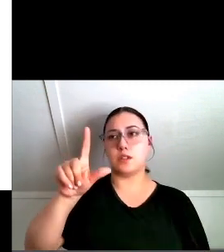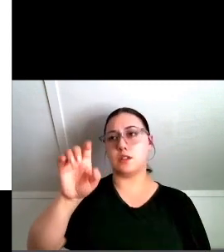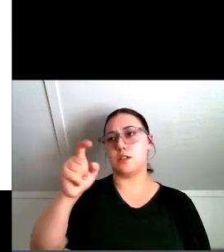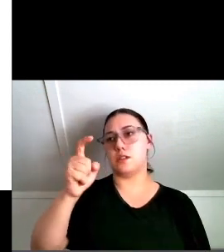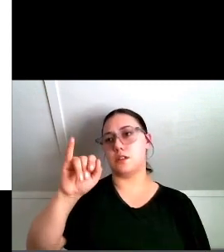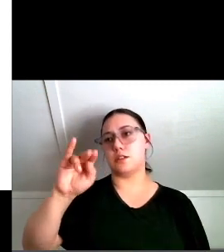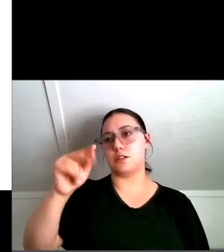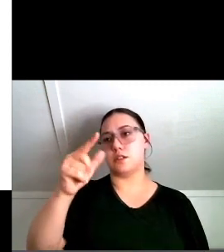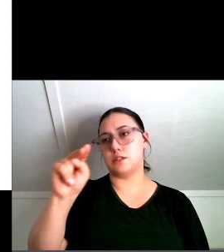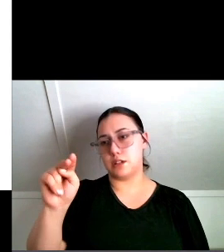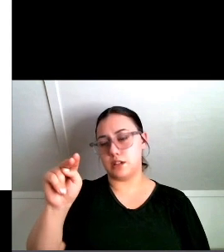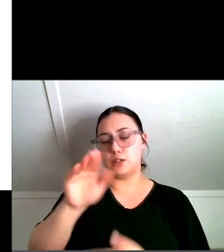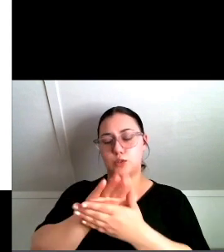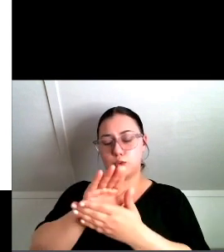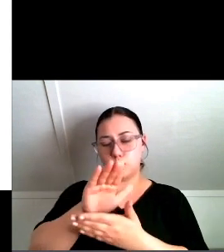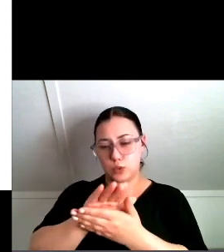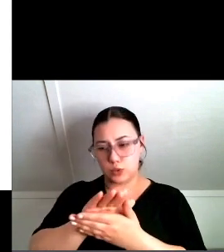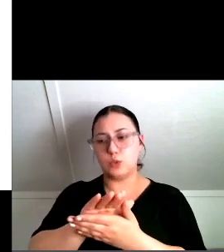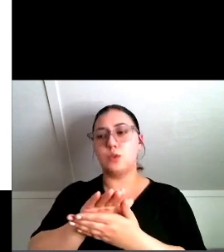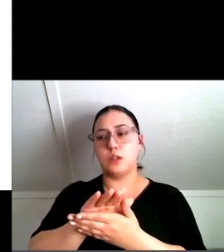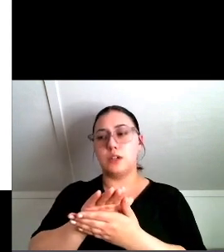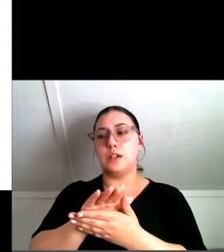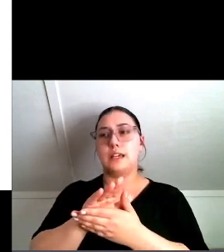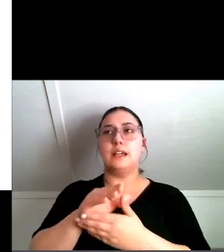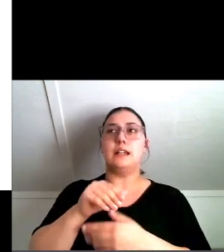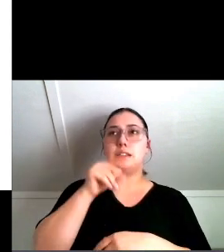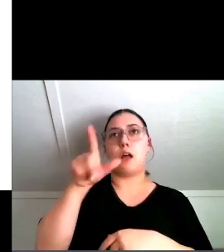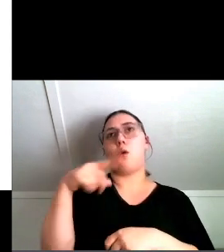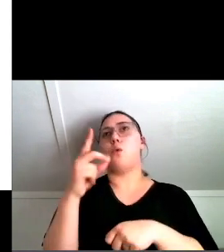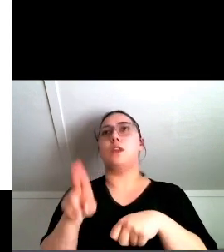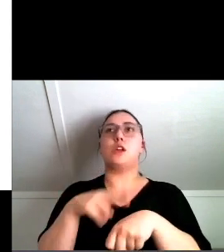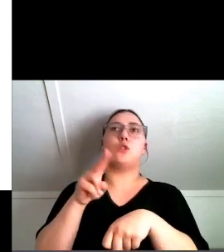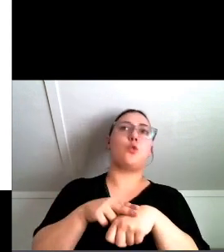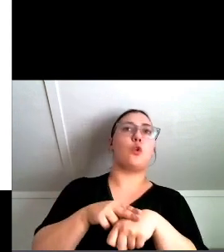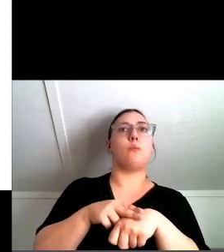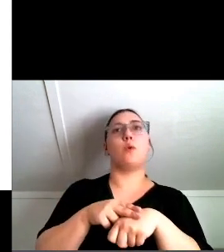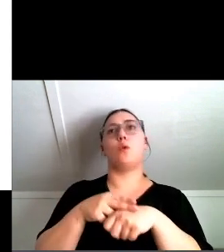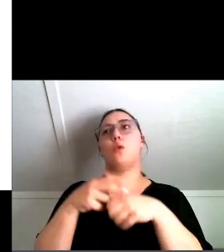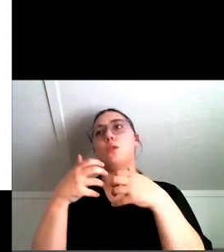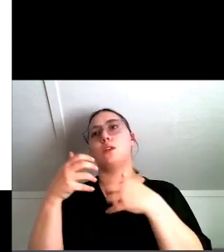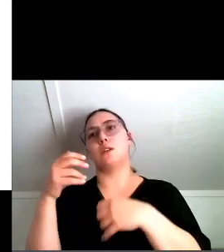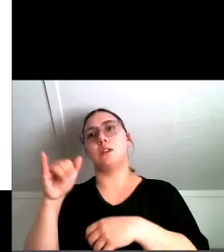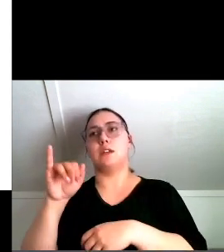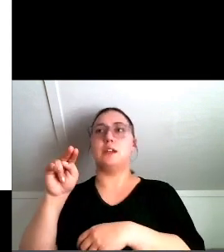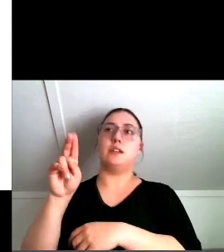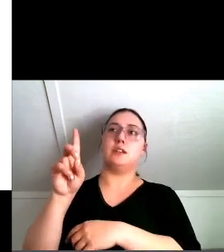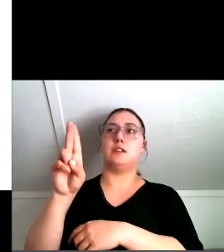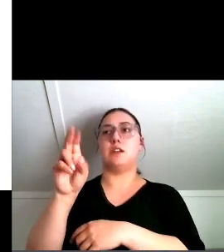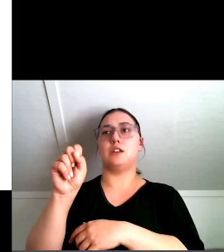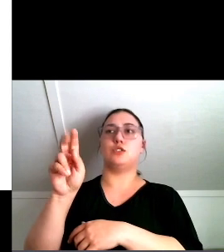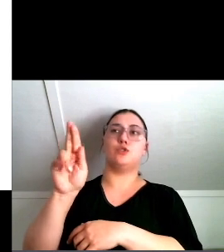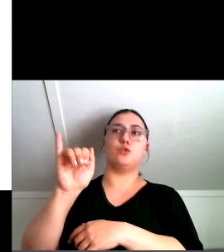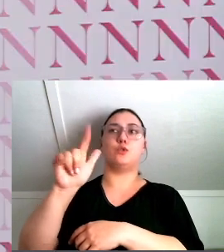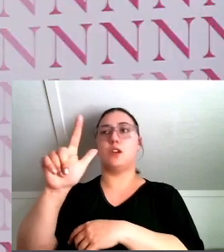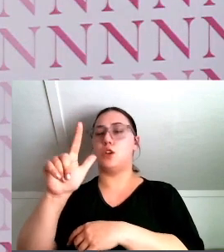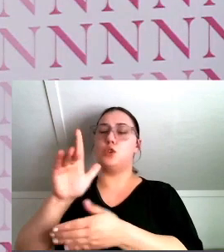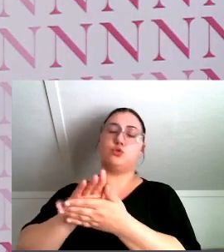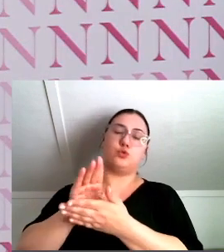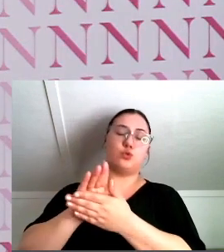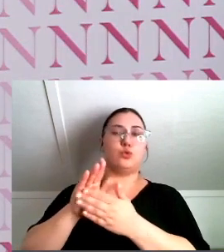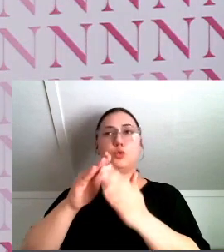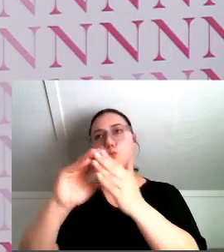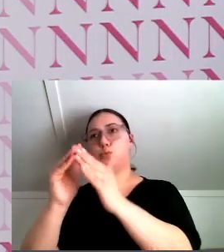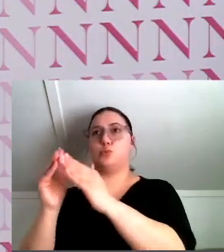way, not just simply as a normal and industrial school that is a boarding school in Florida that's attracting residents from not just